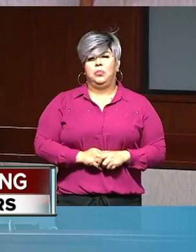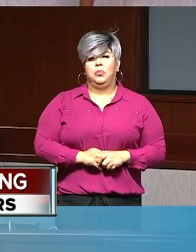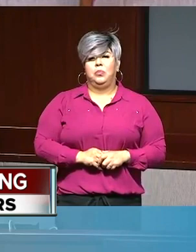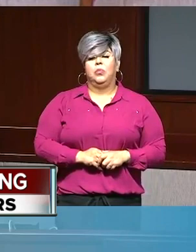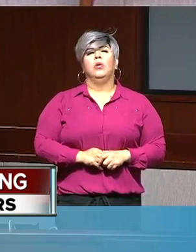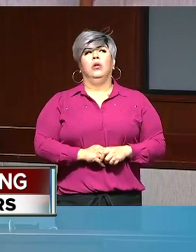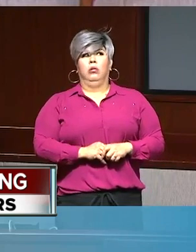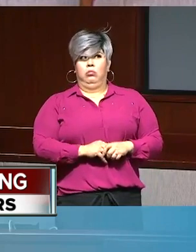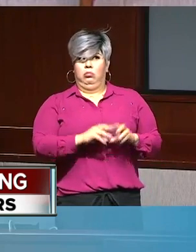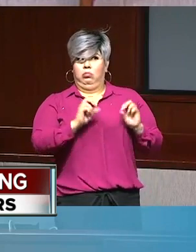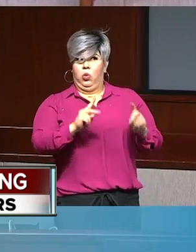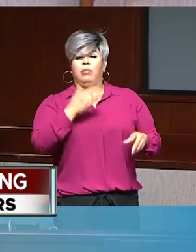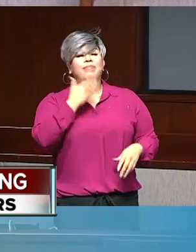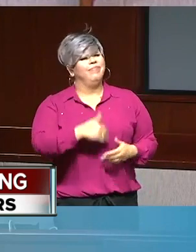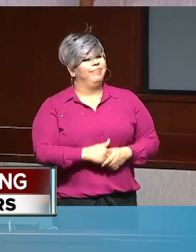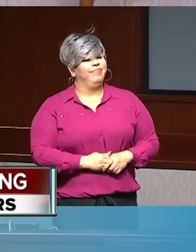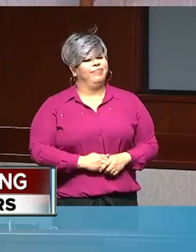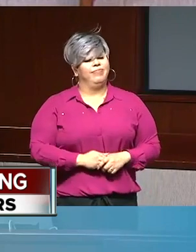Okay, thank you.